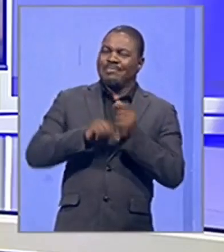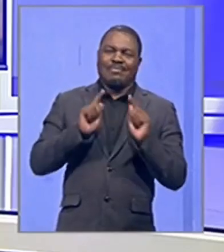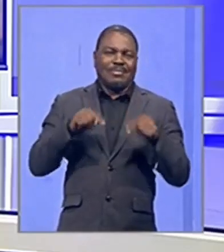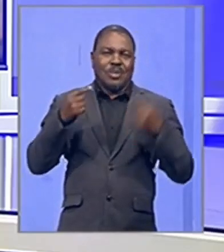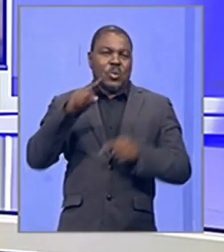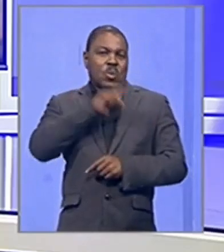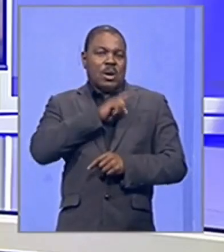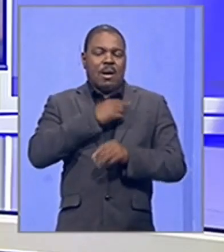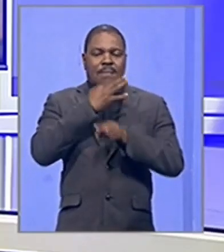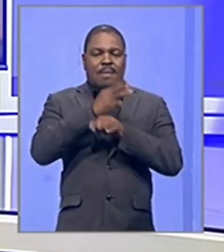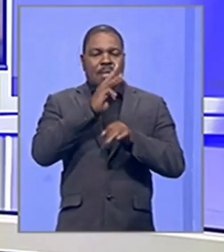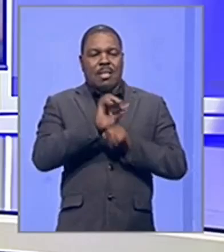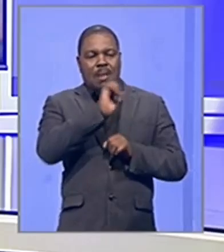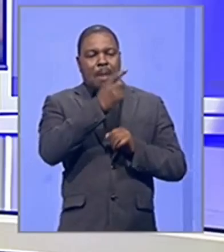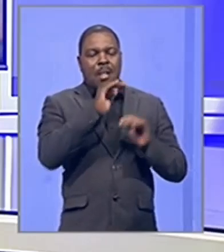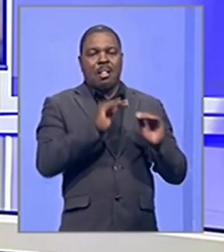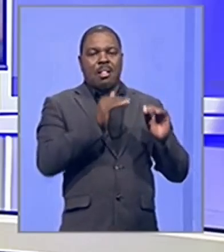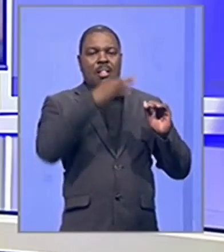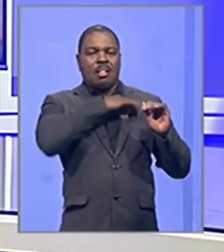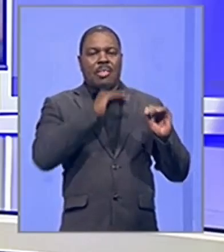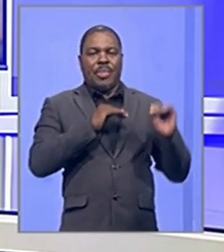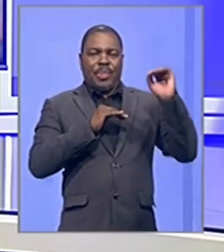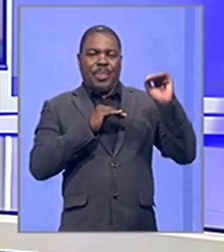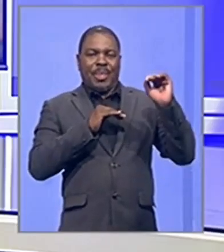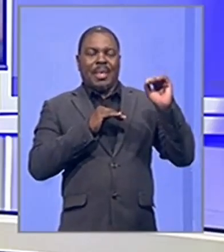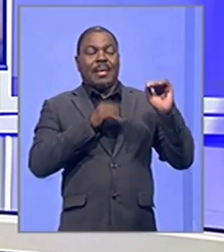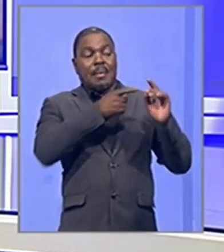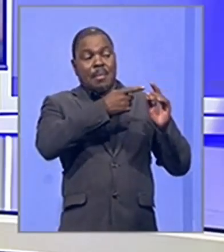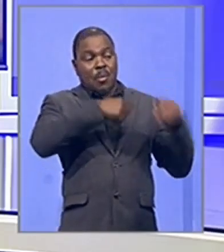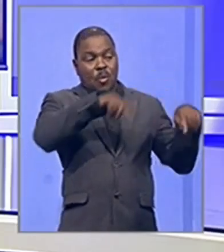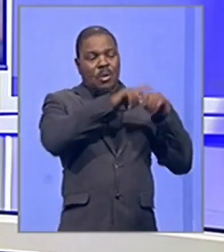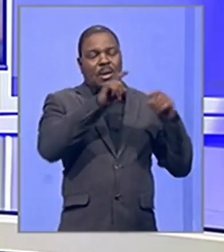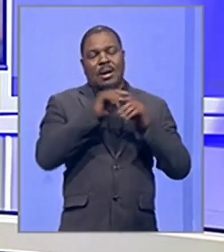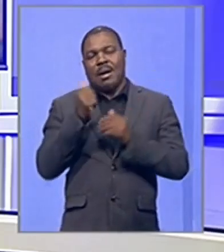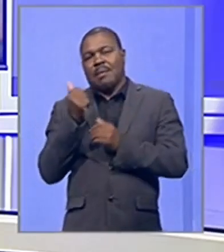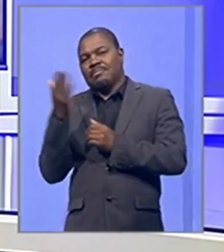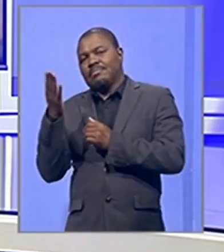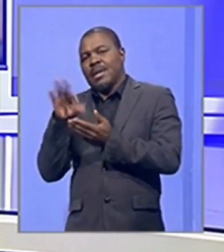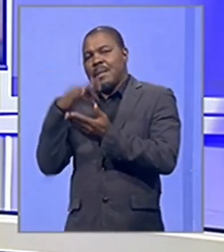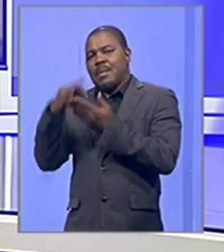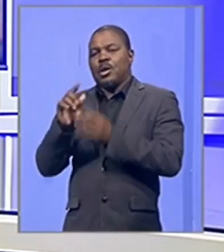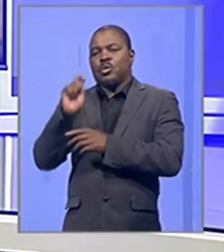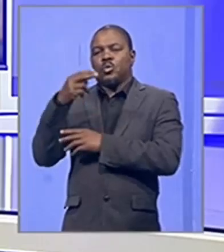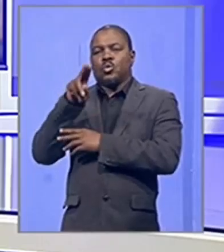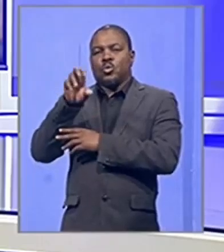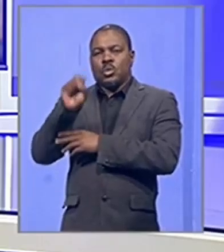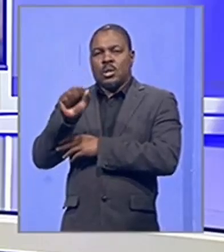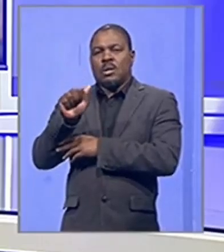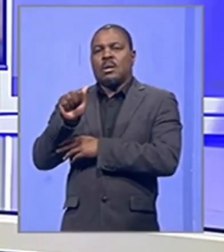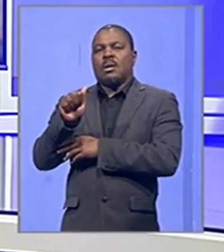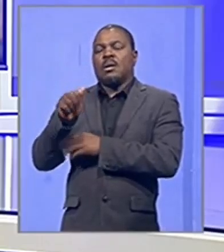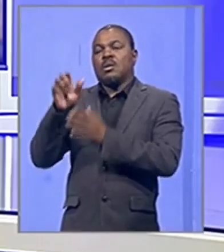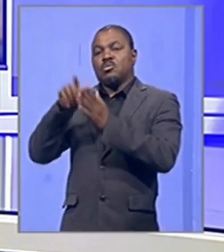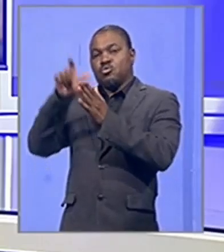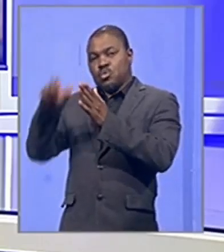la megolo ya batswadi ba re ba dirile kgopelo tša sekhwama sa thusa moithuti fund